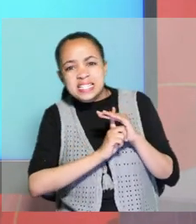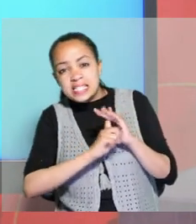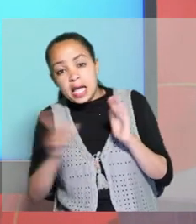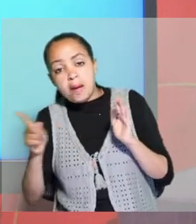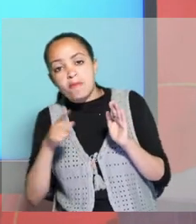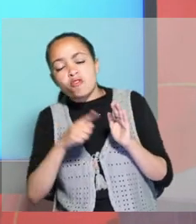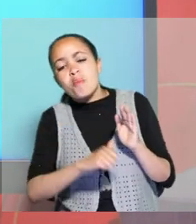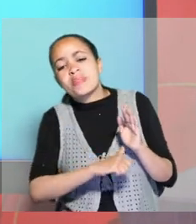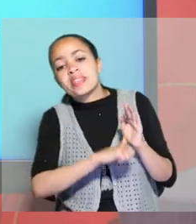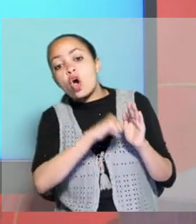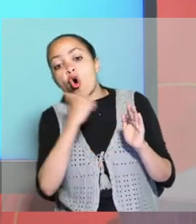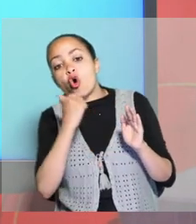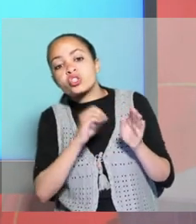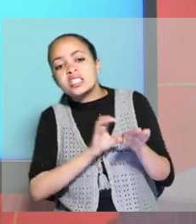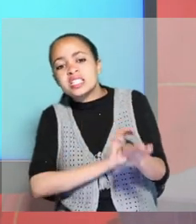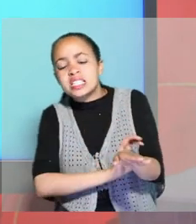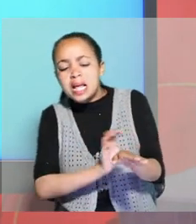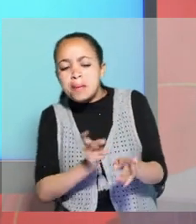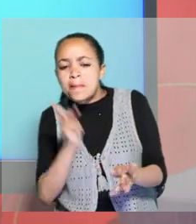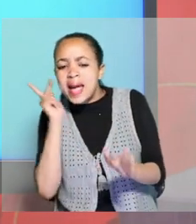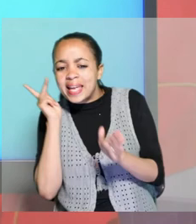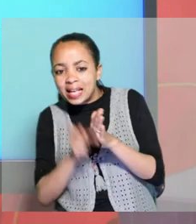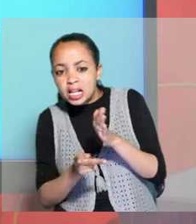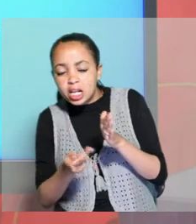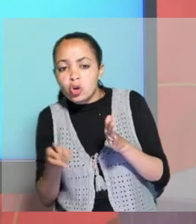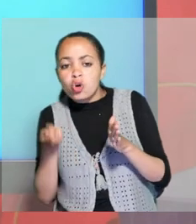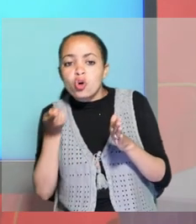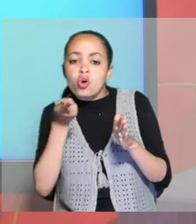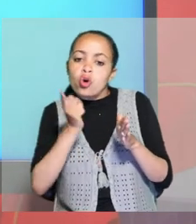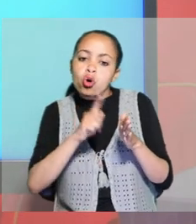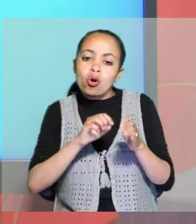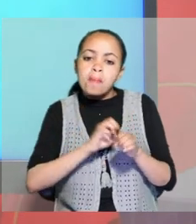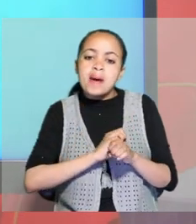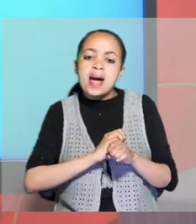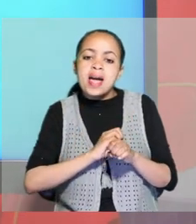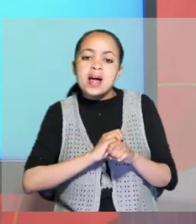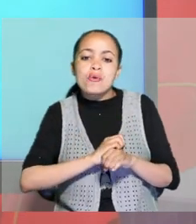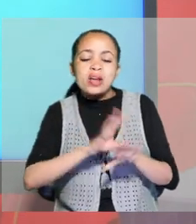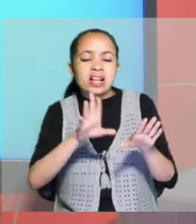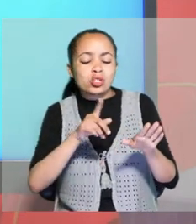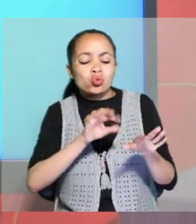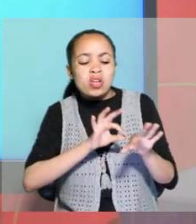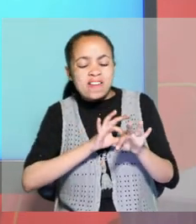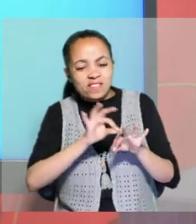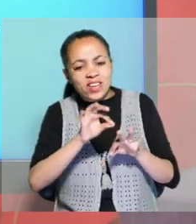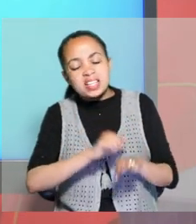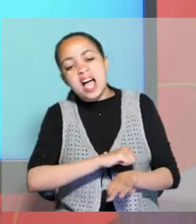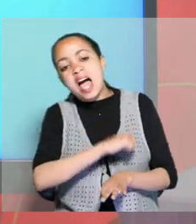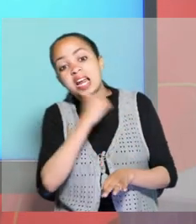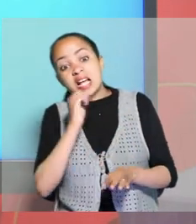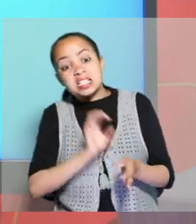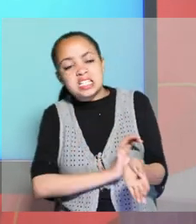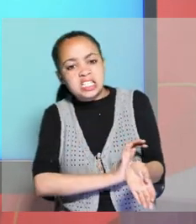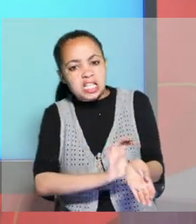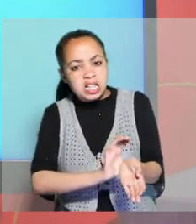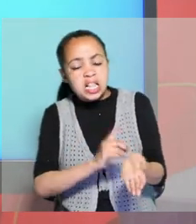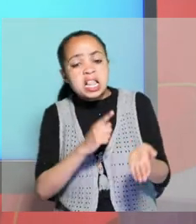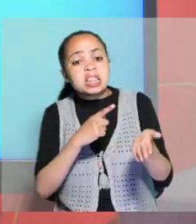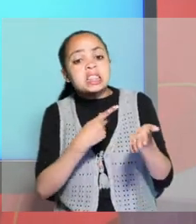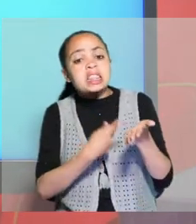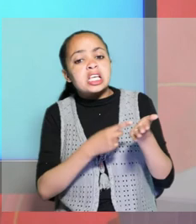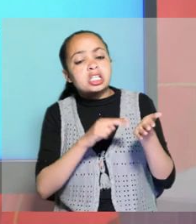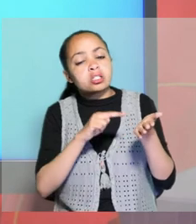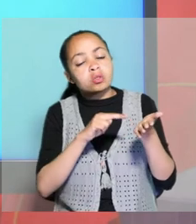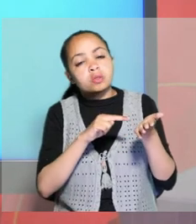host cell, either by killing or by chronic release, to be infect another cell. This one